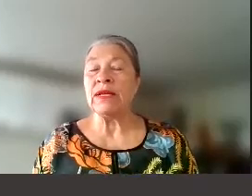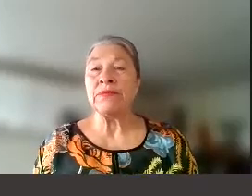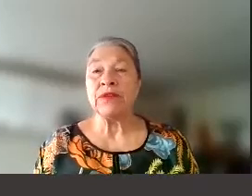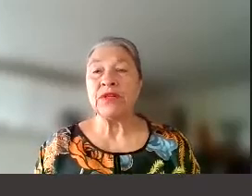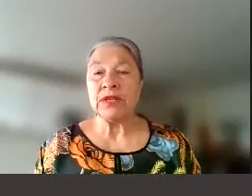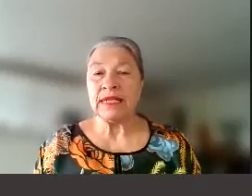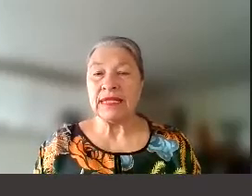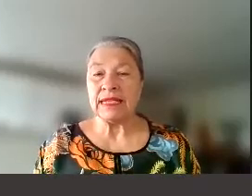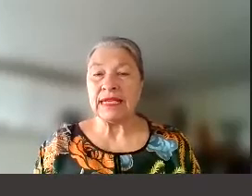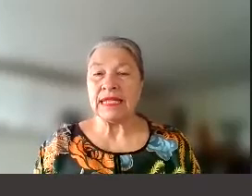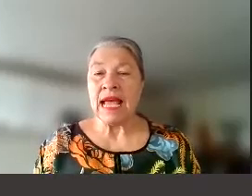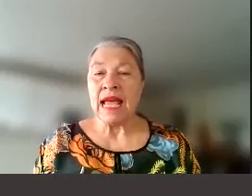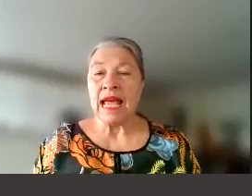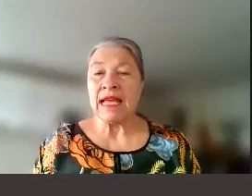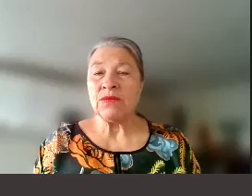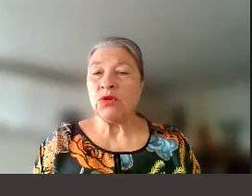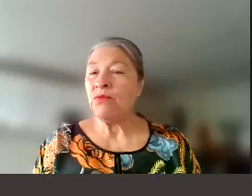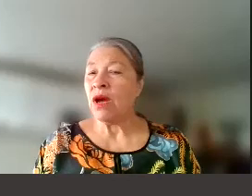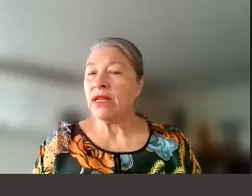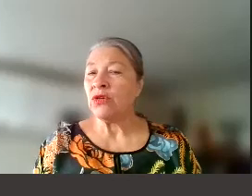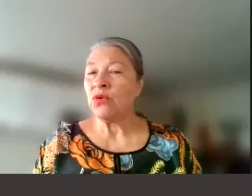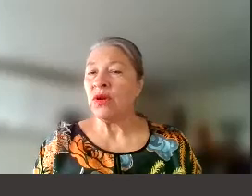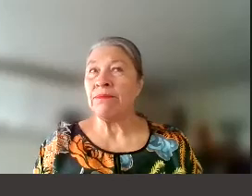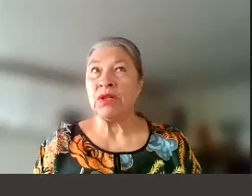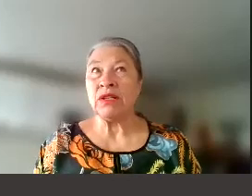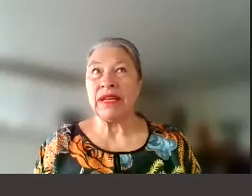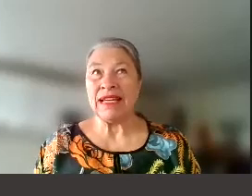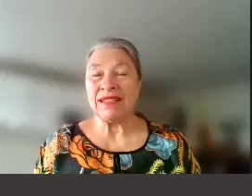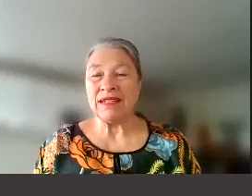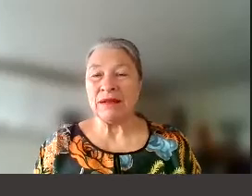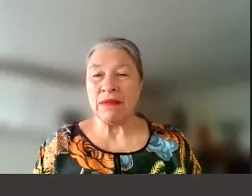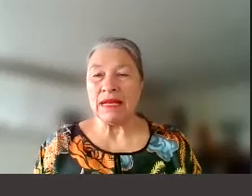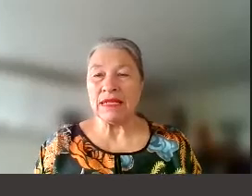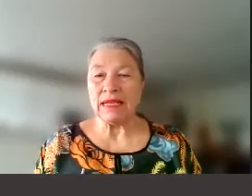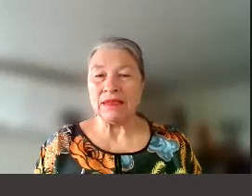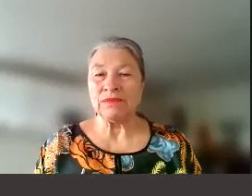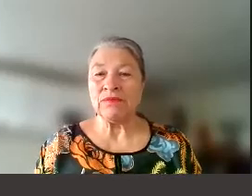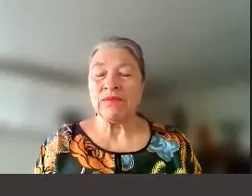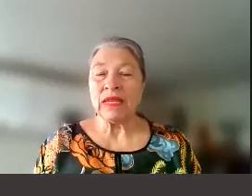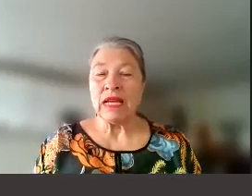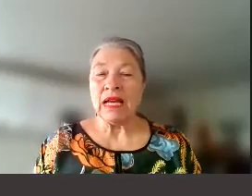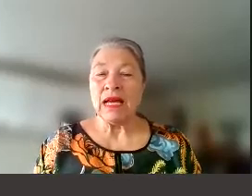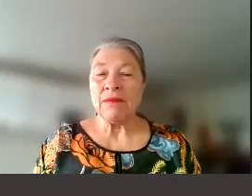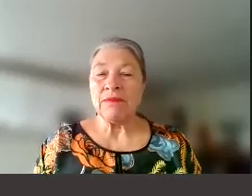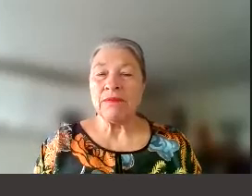repetitive, visually distinct, and what you might call a model of excellent marketing.